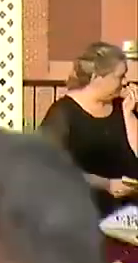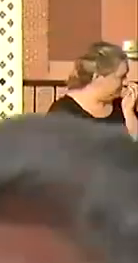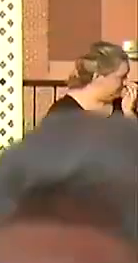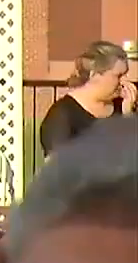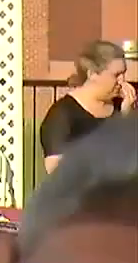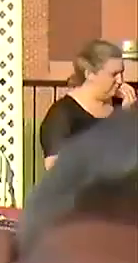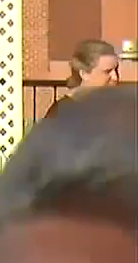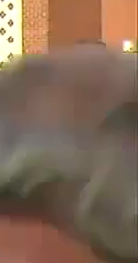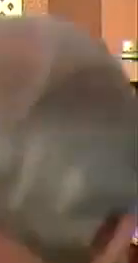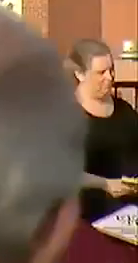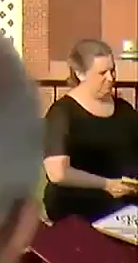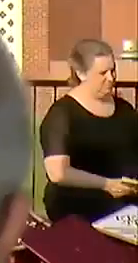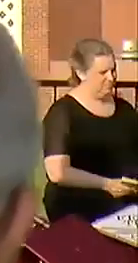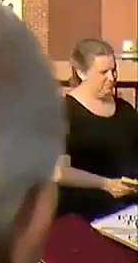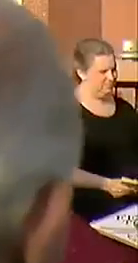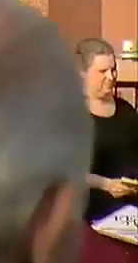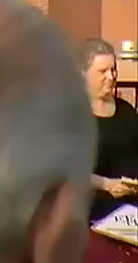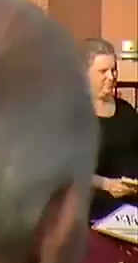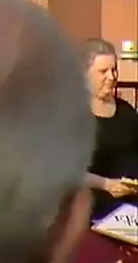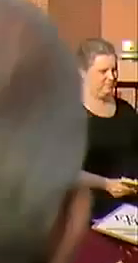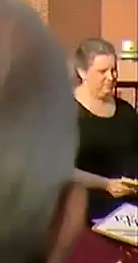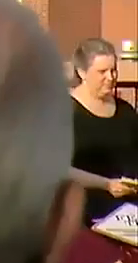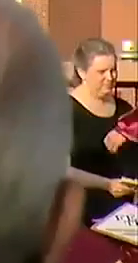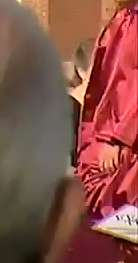Elizabeth Lynn Baker.